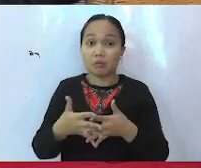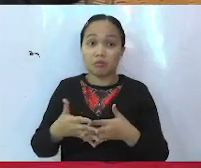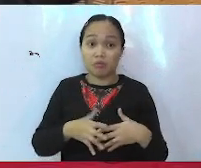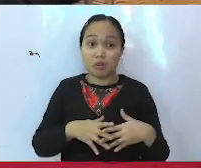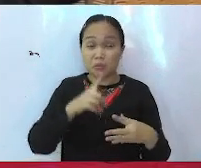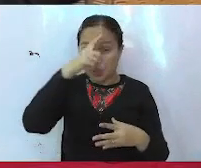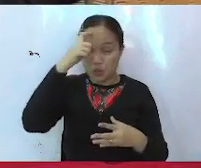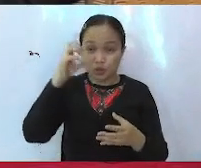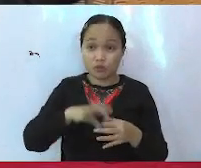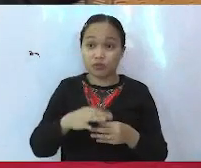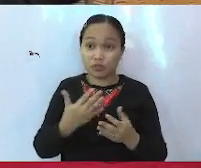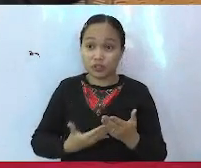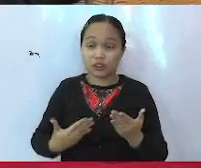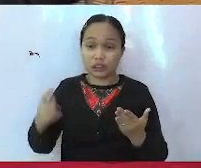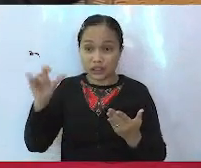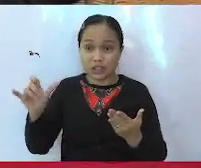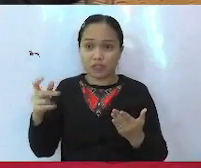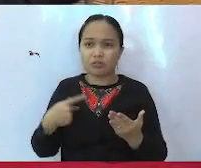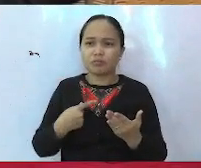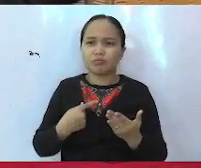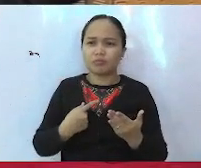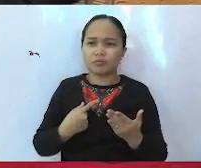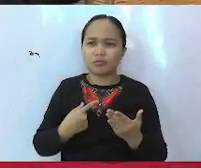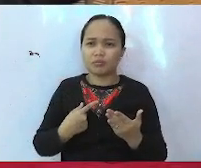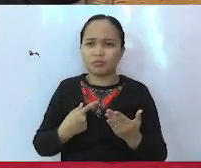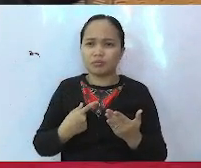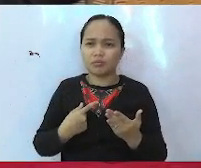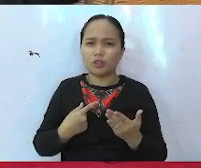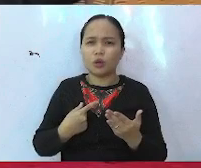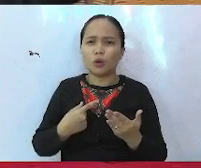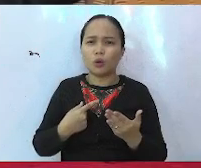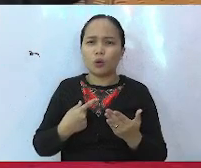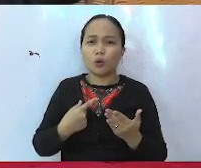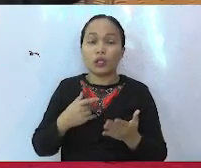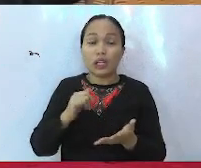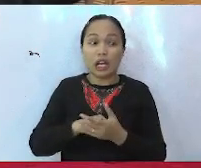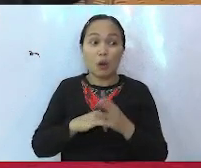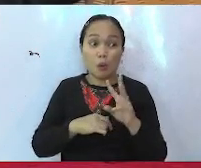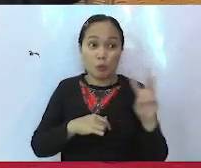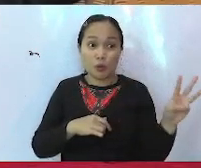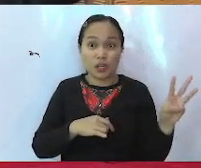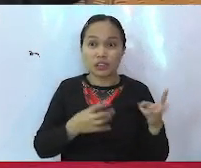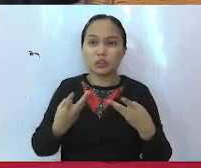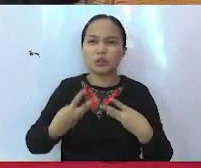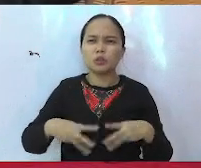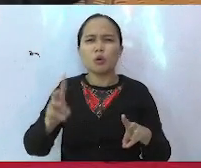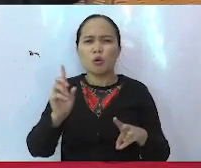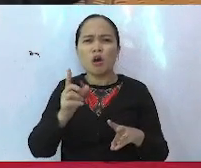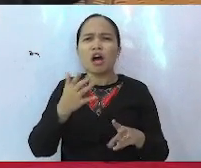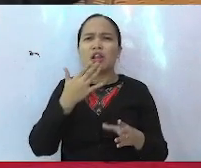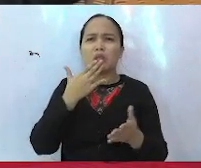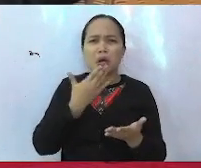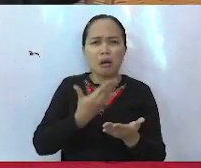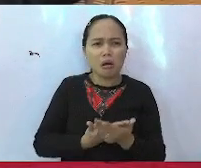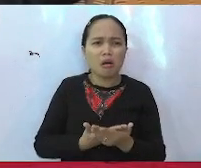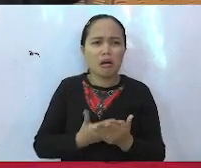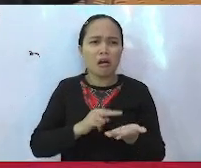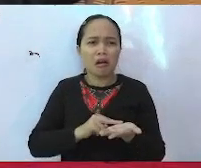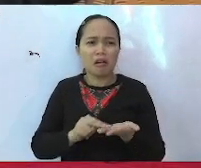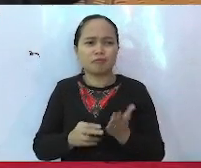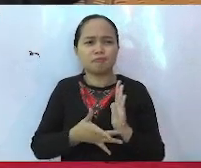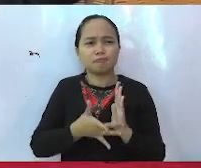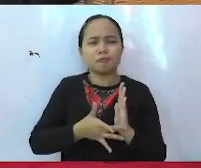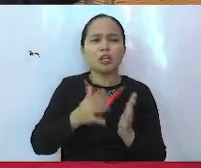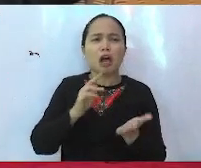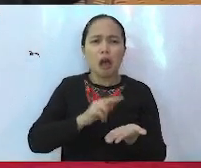have. Yeah, that's right. That's true. That's exactly why right. You desire the West's ways because they have nice gadgets, nice phones,